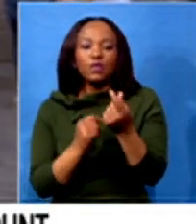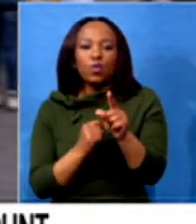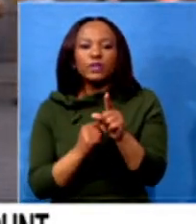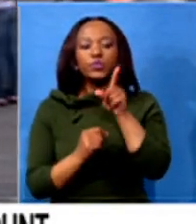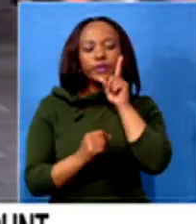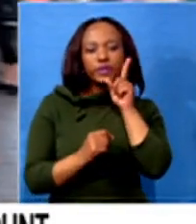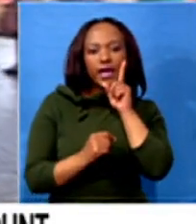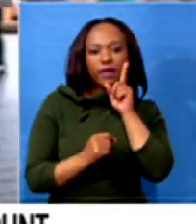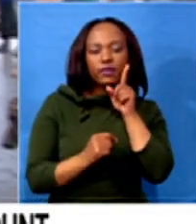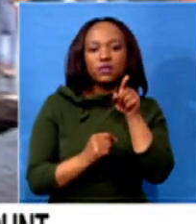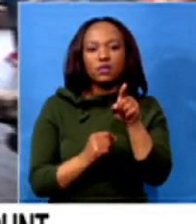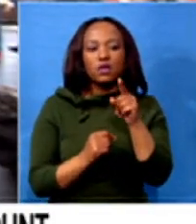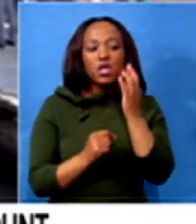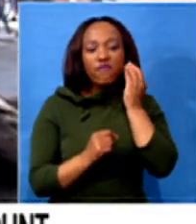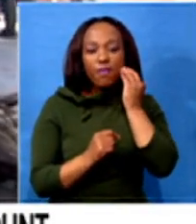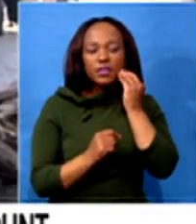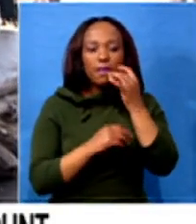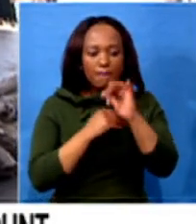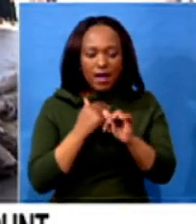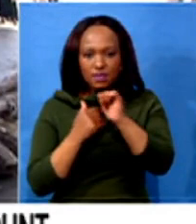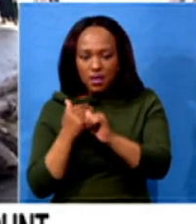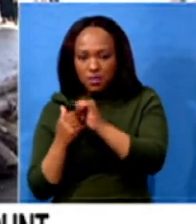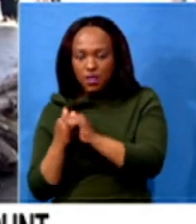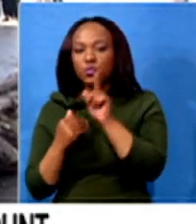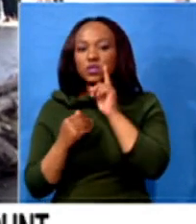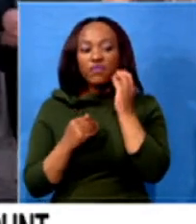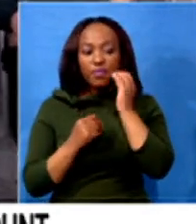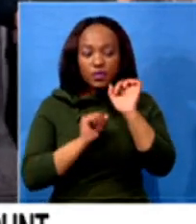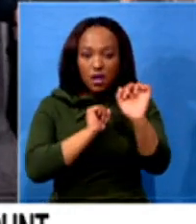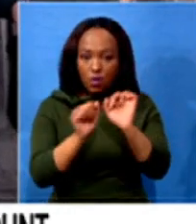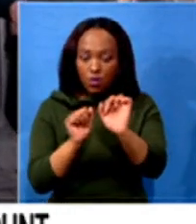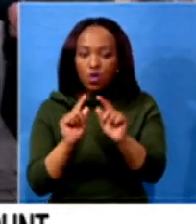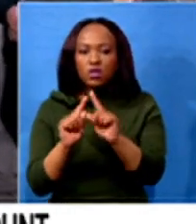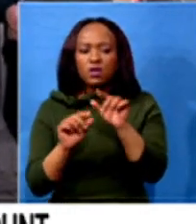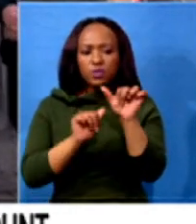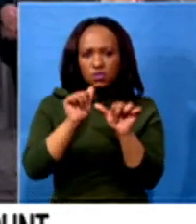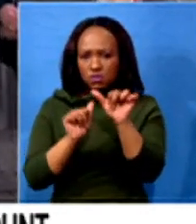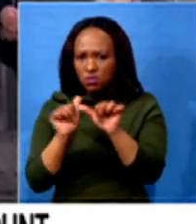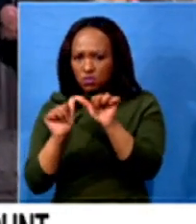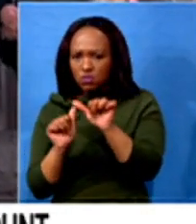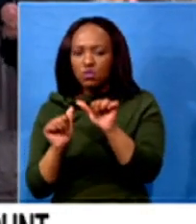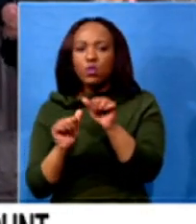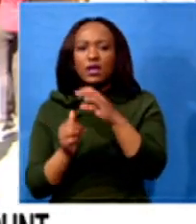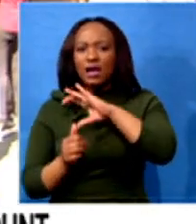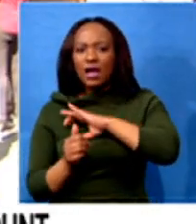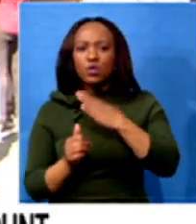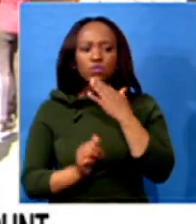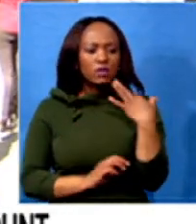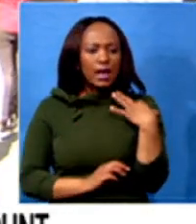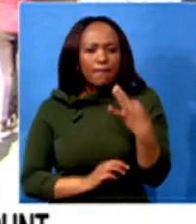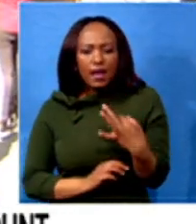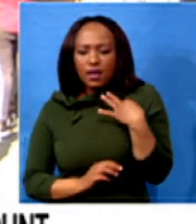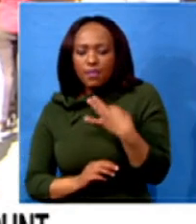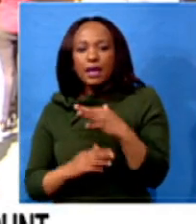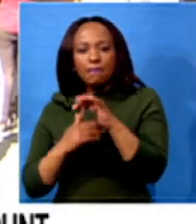validate the details every month, and we actually assess the clients that apply every month. The other challenge